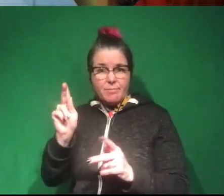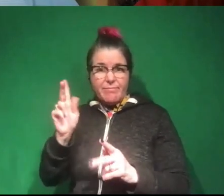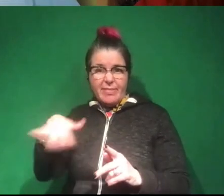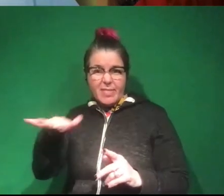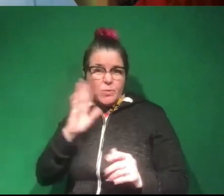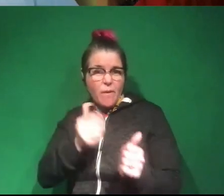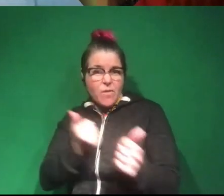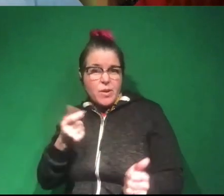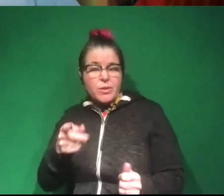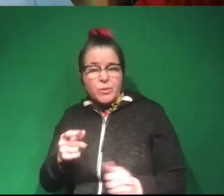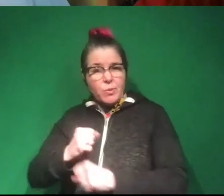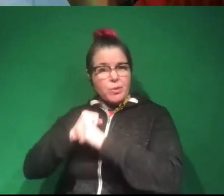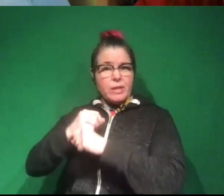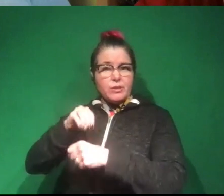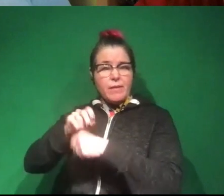That's cool.